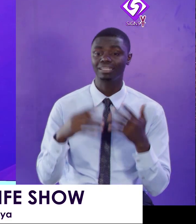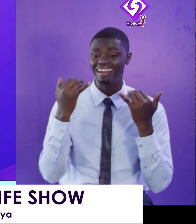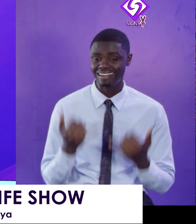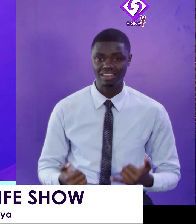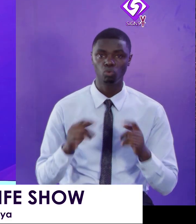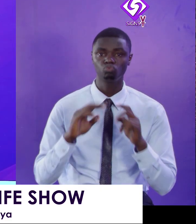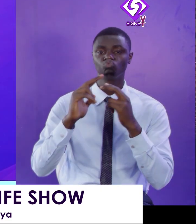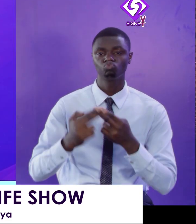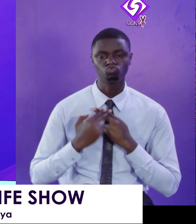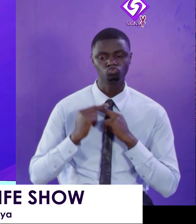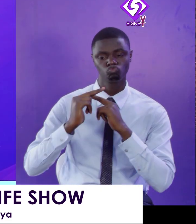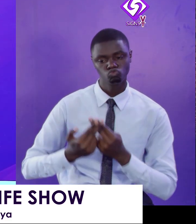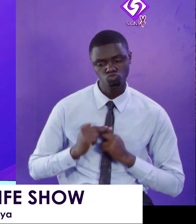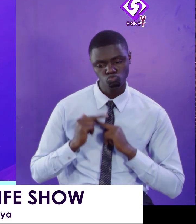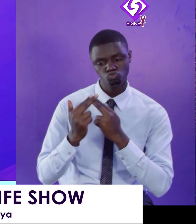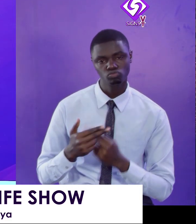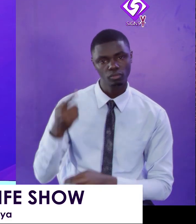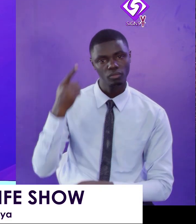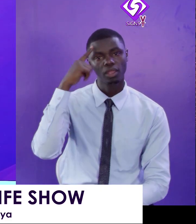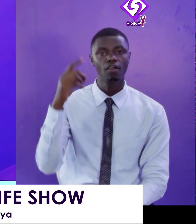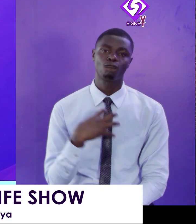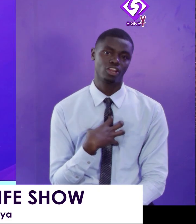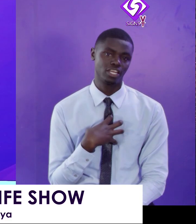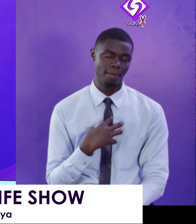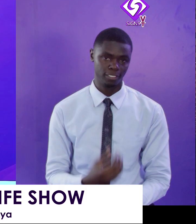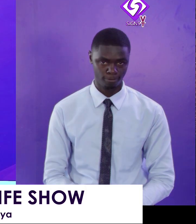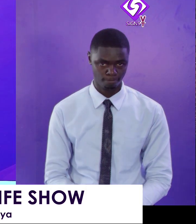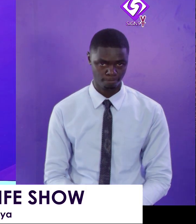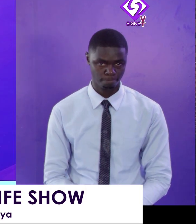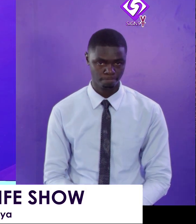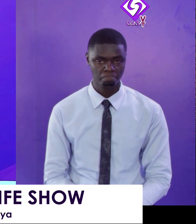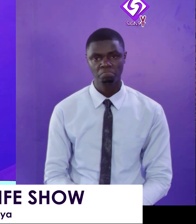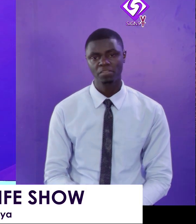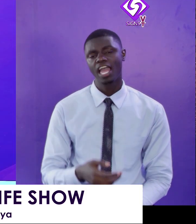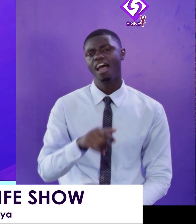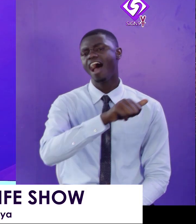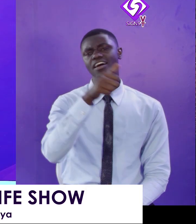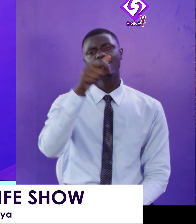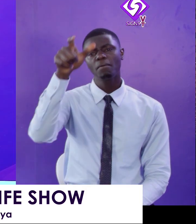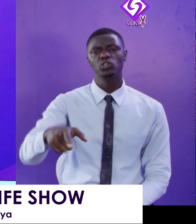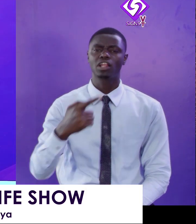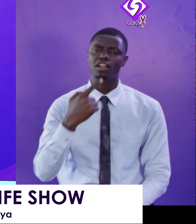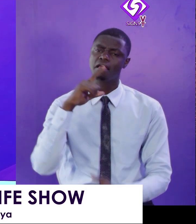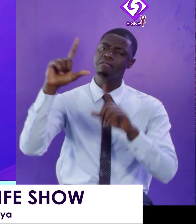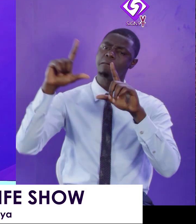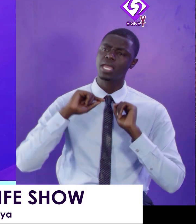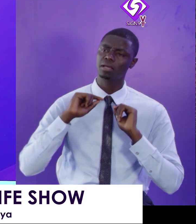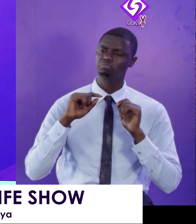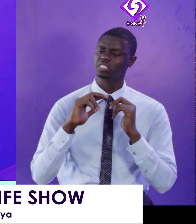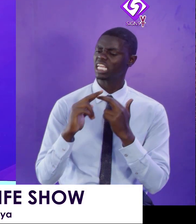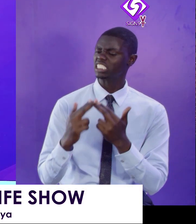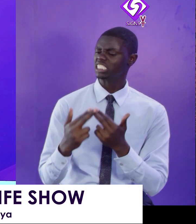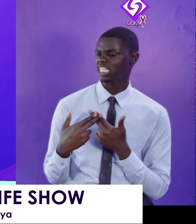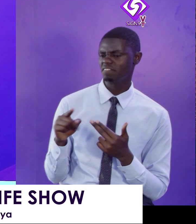now to save for retirement. Someone told me that saving is not